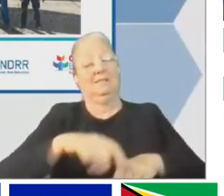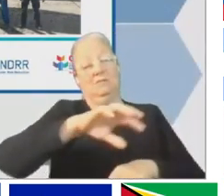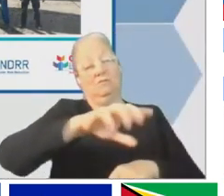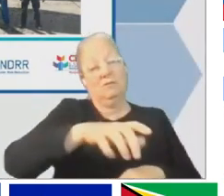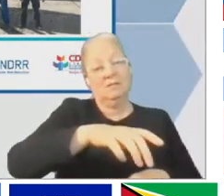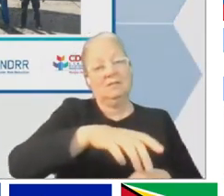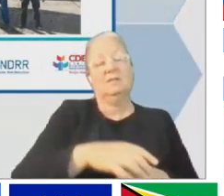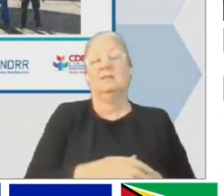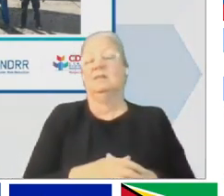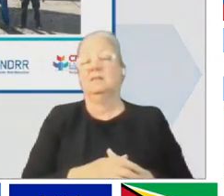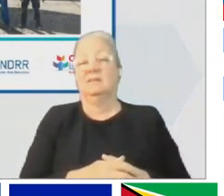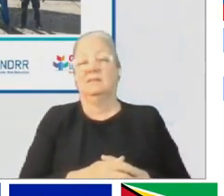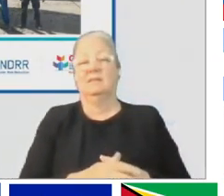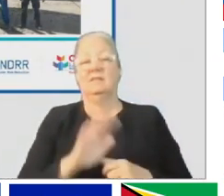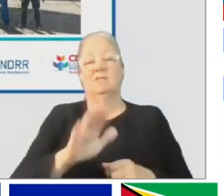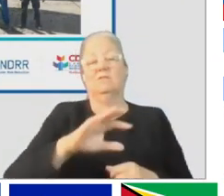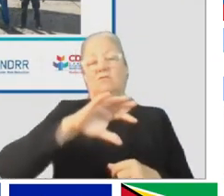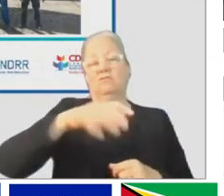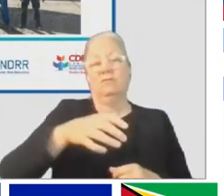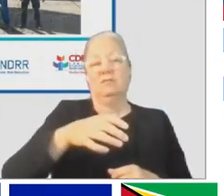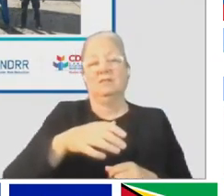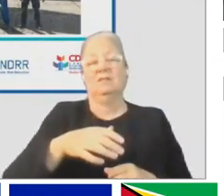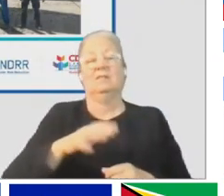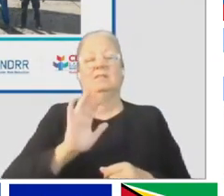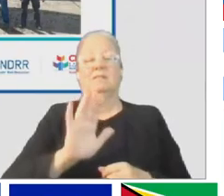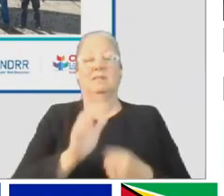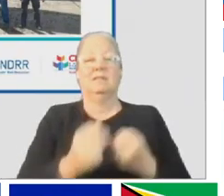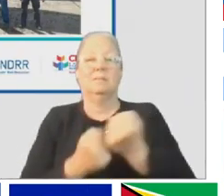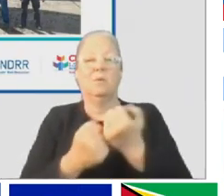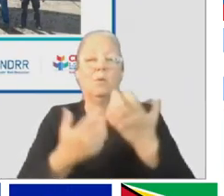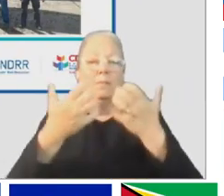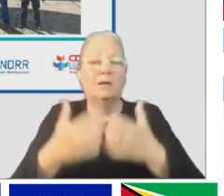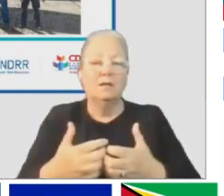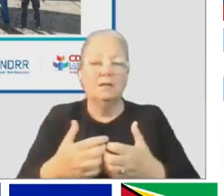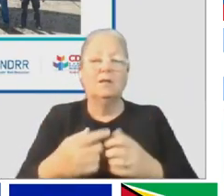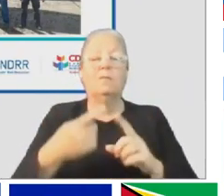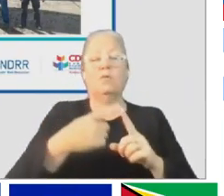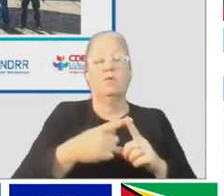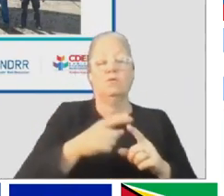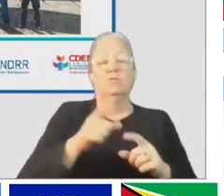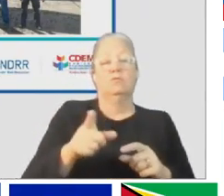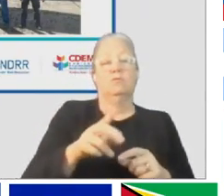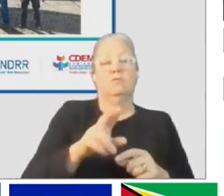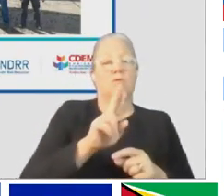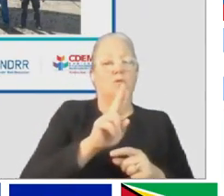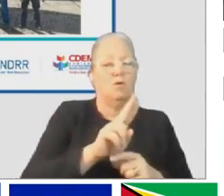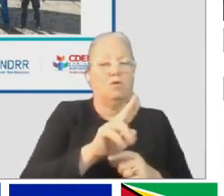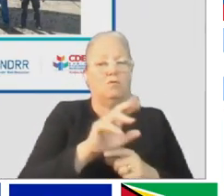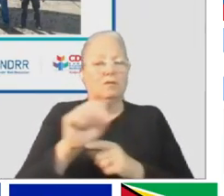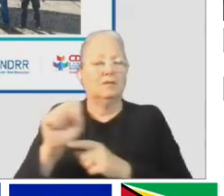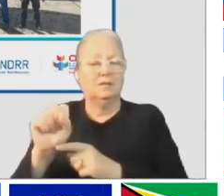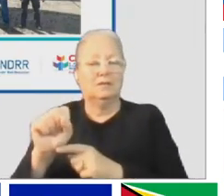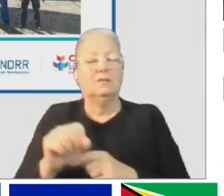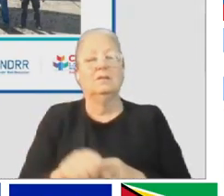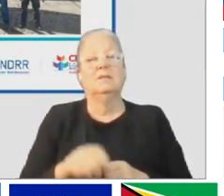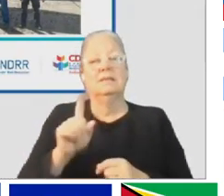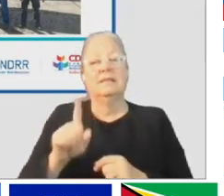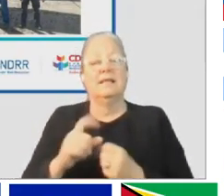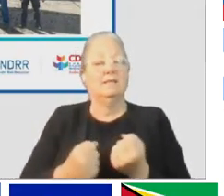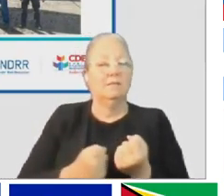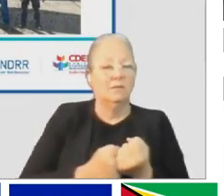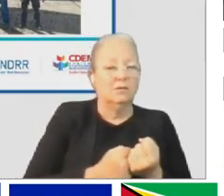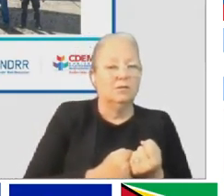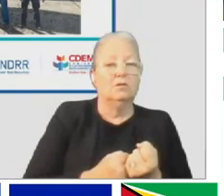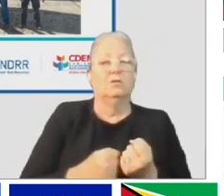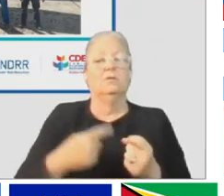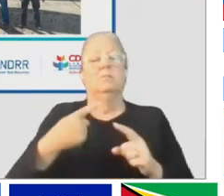the Regional Response Mechanism through CDEMA, and the RSS, who would have supported the Ministry of Health in particular, and us later with the scientists